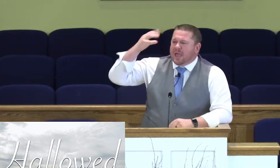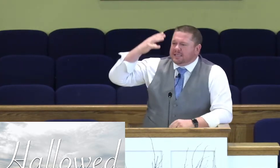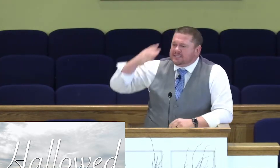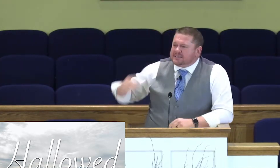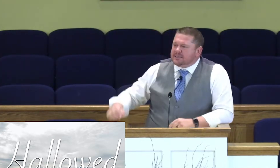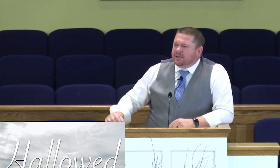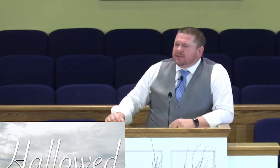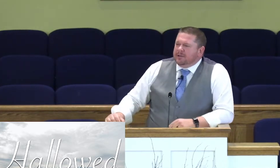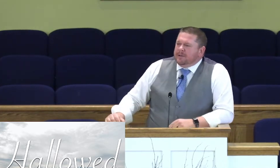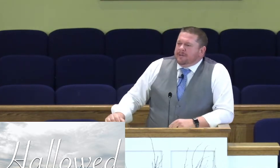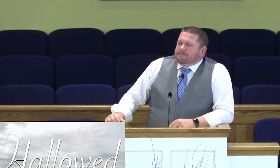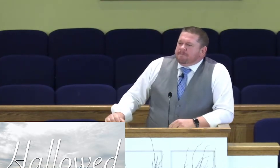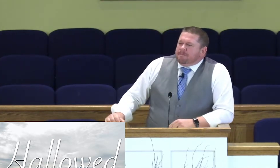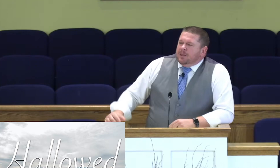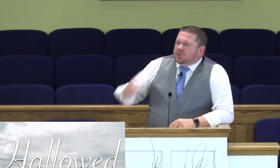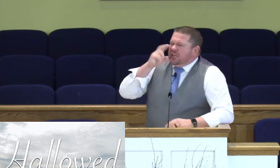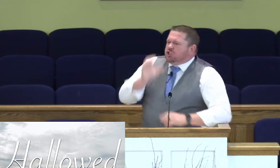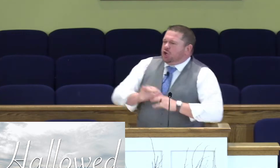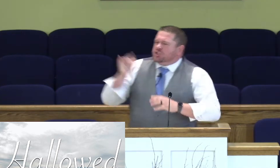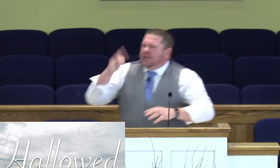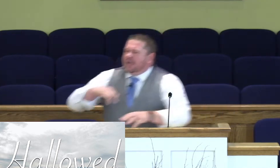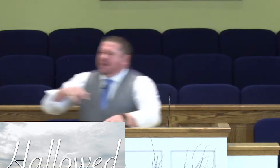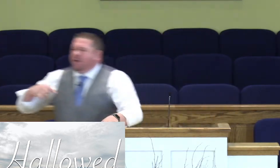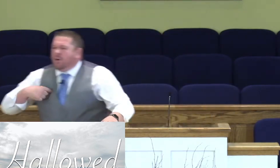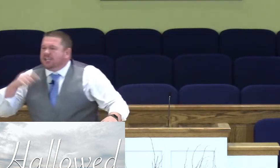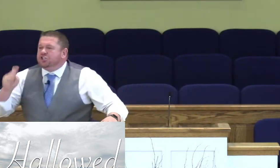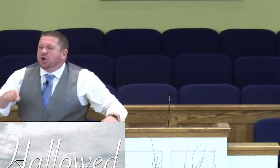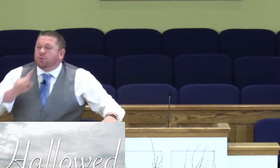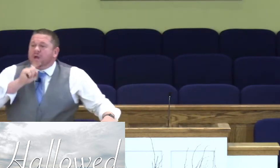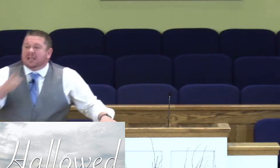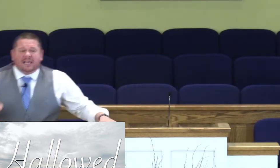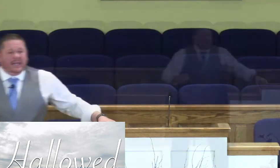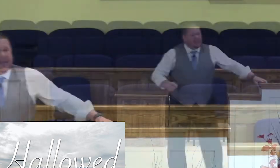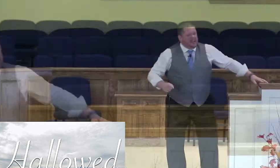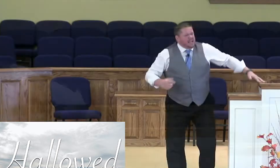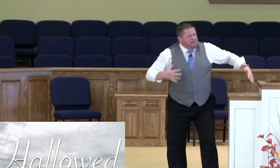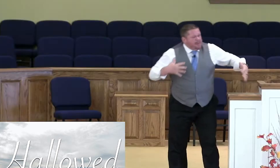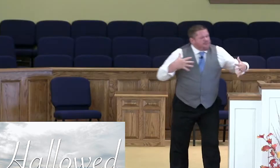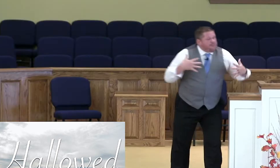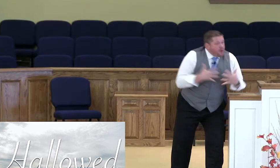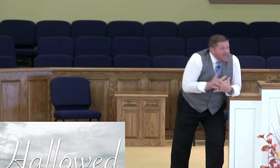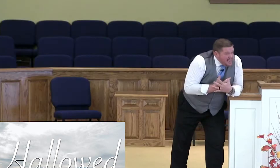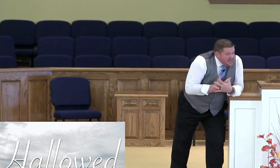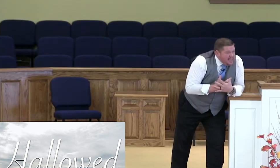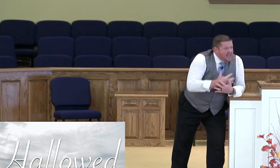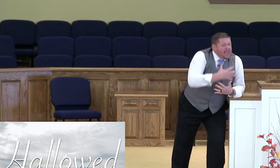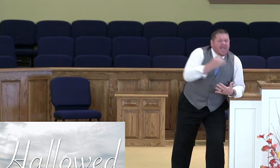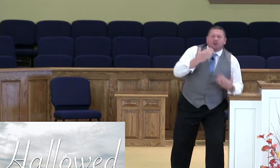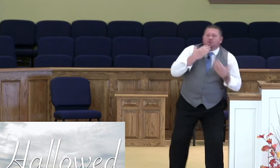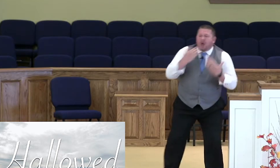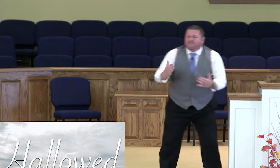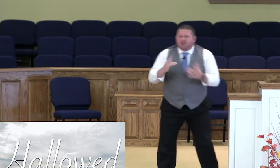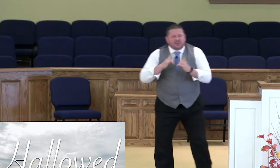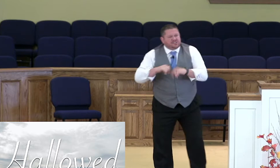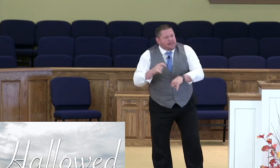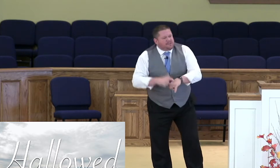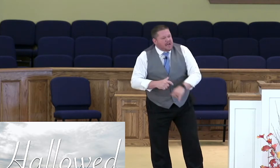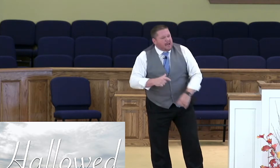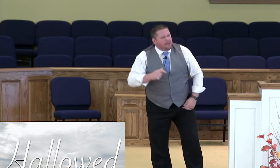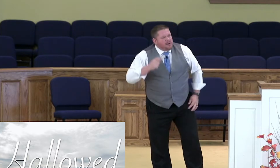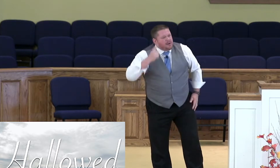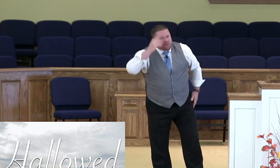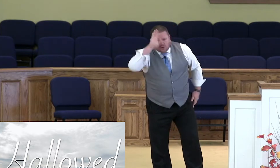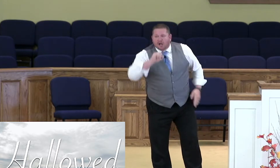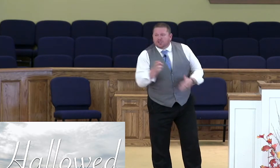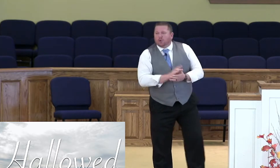of grace. You see, church, today, we should really be afraid and grateful at the same